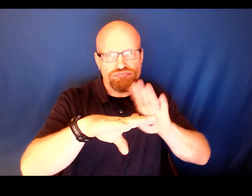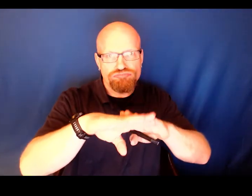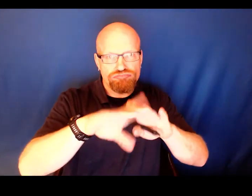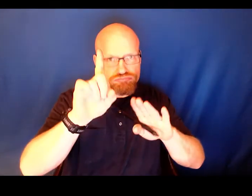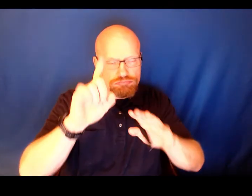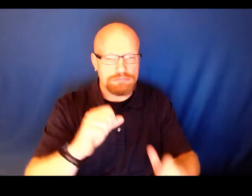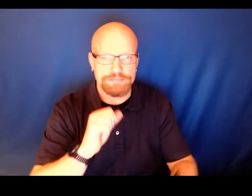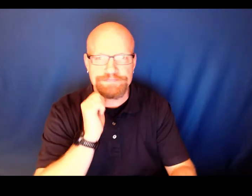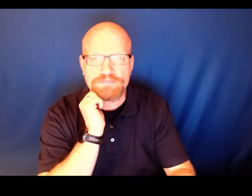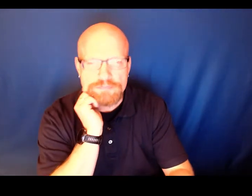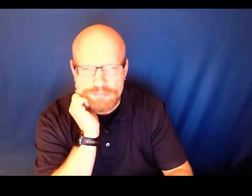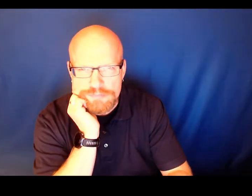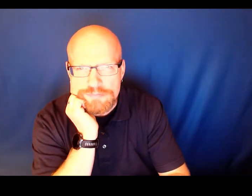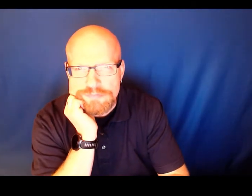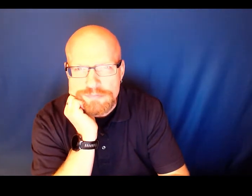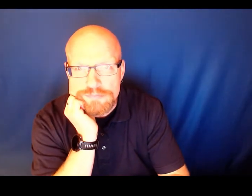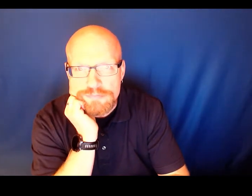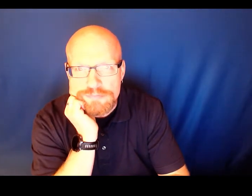One warning.